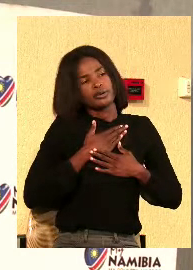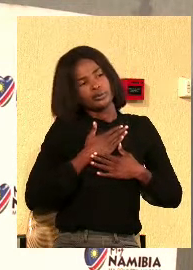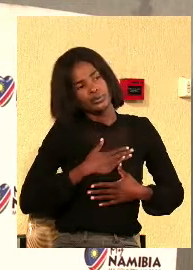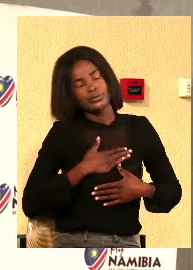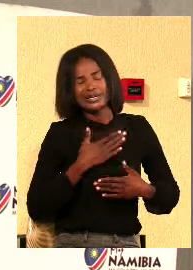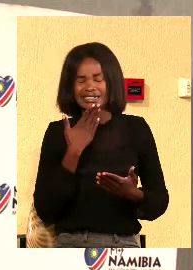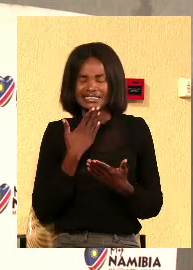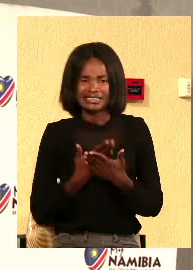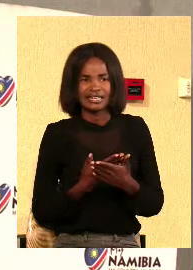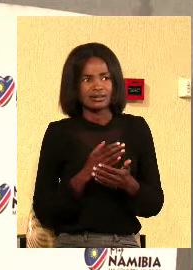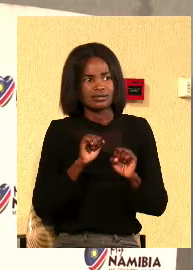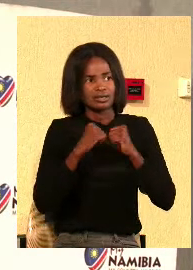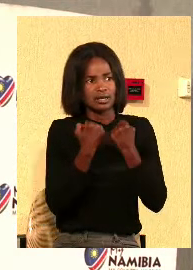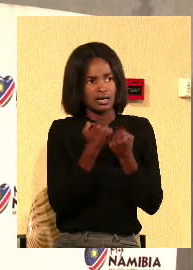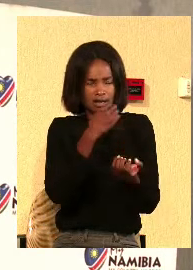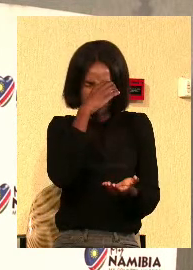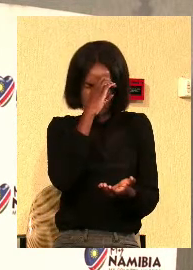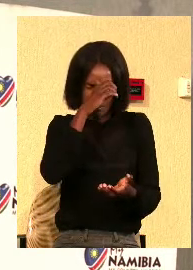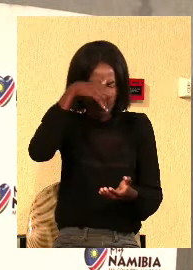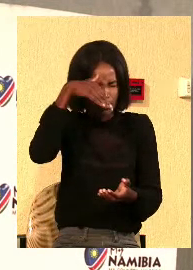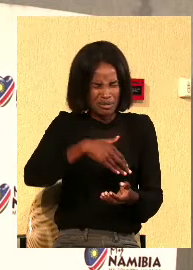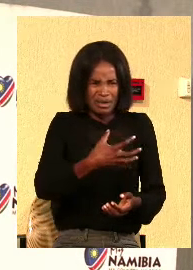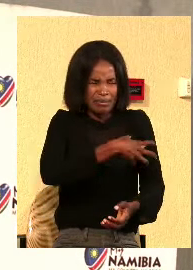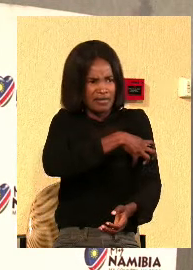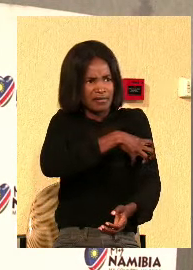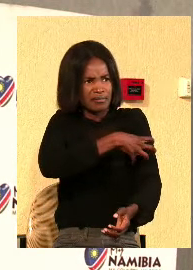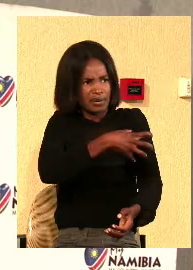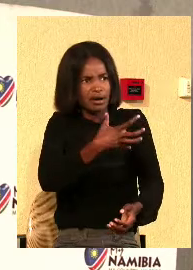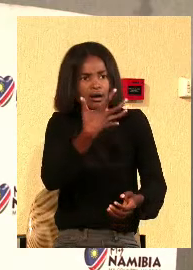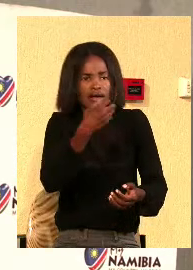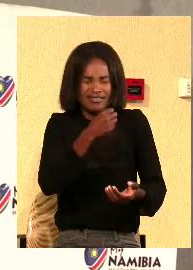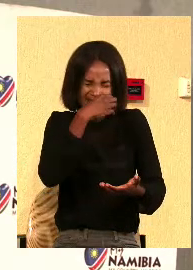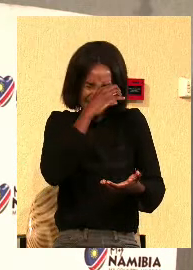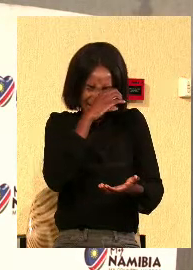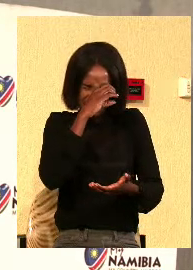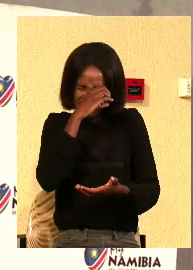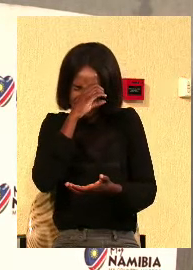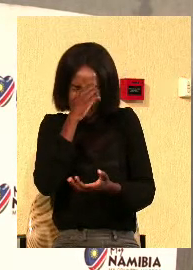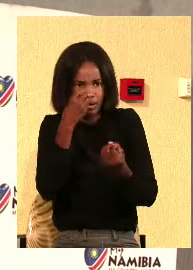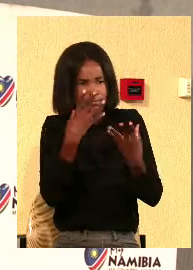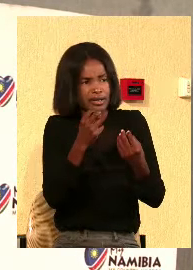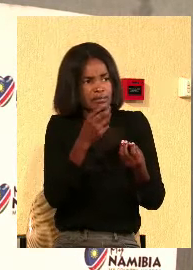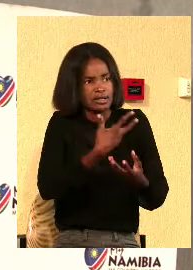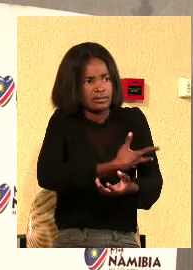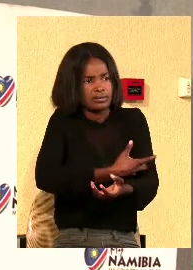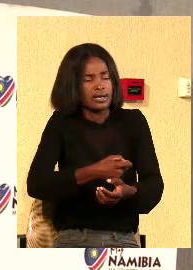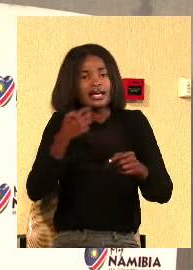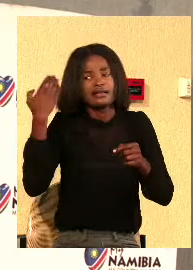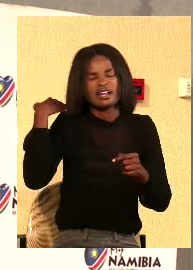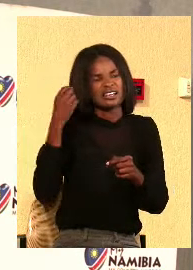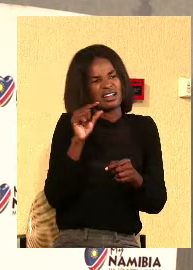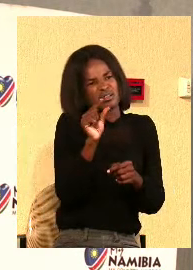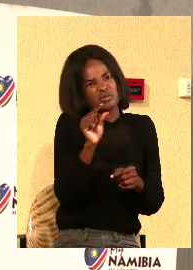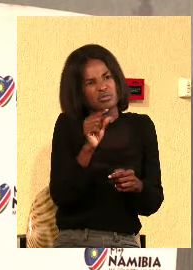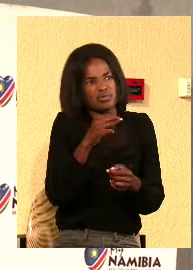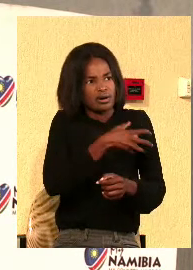to test, as we are hearing from the lab, because that has been one of our limiting factors. The reason why we had defined criteria for